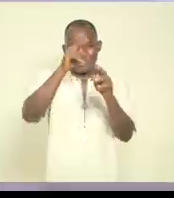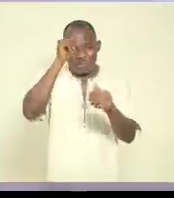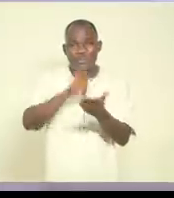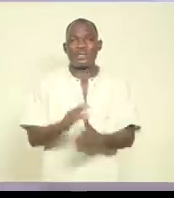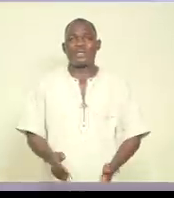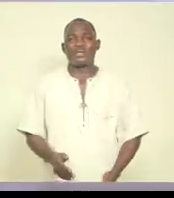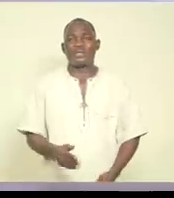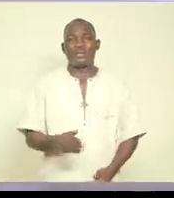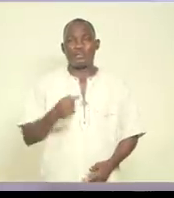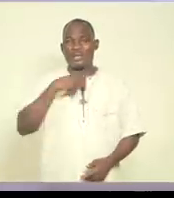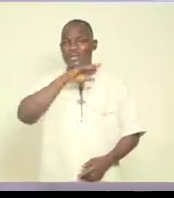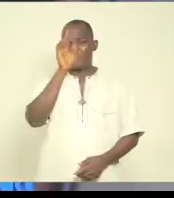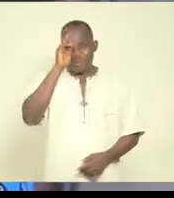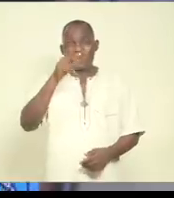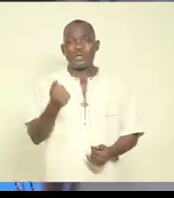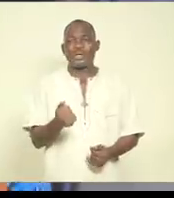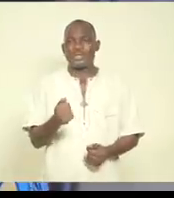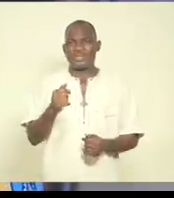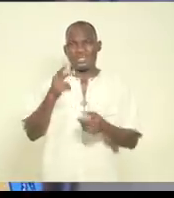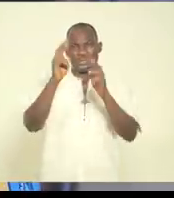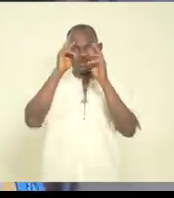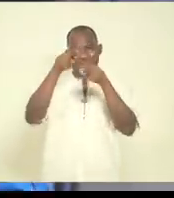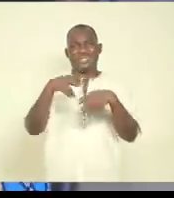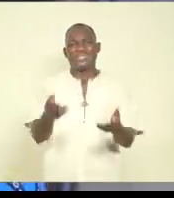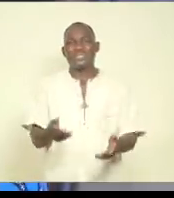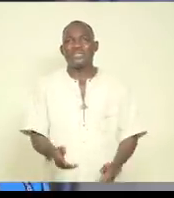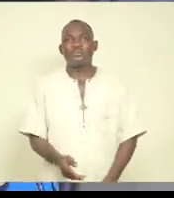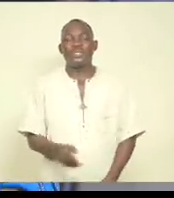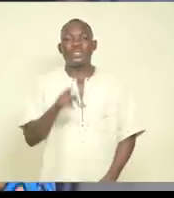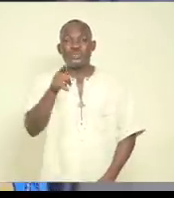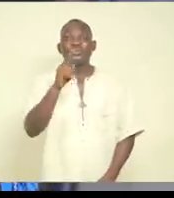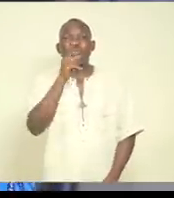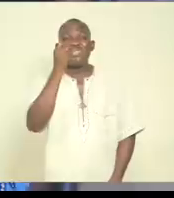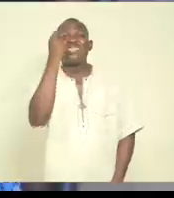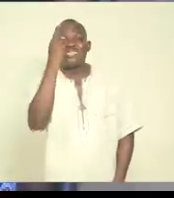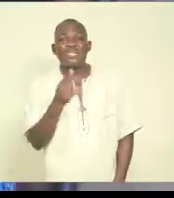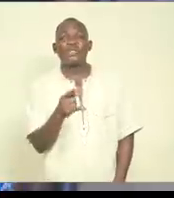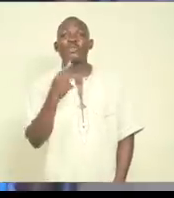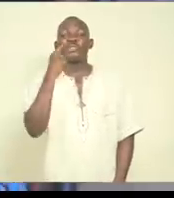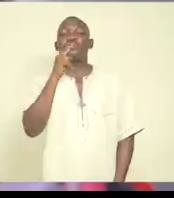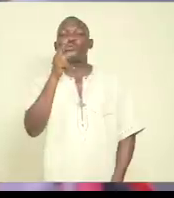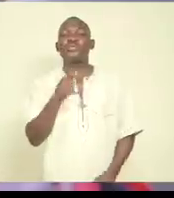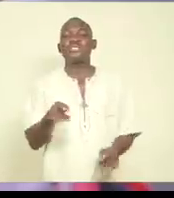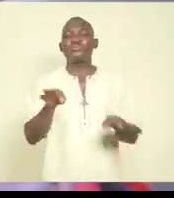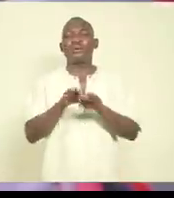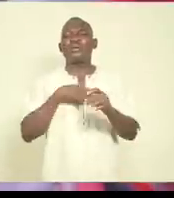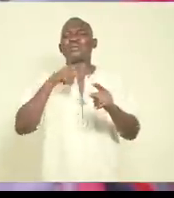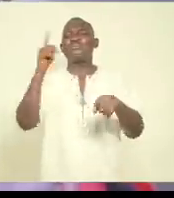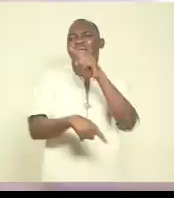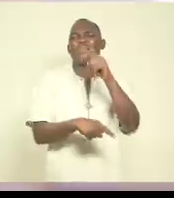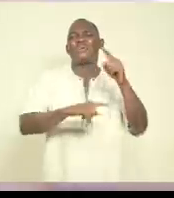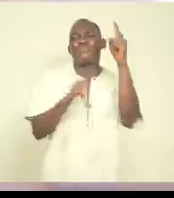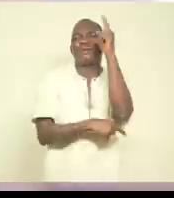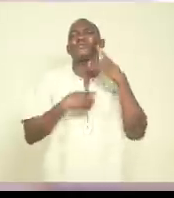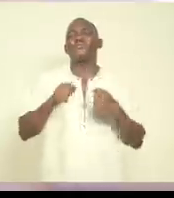please. Don't even bring that respect in here. If you truly understand it, you will see it is important I beat this girl well. Oh. So she'll learn